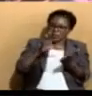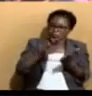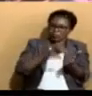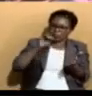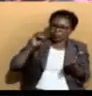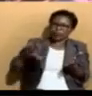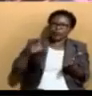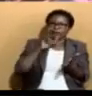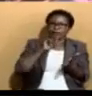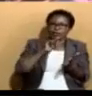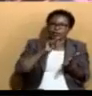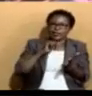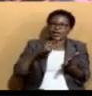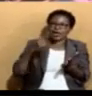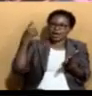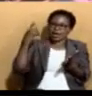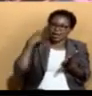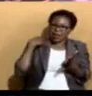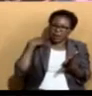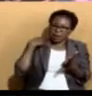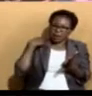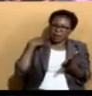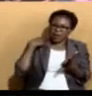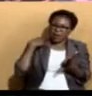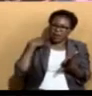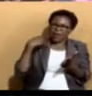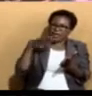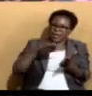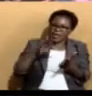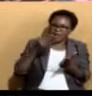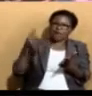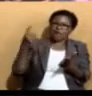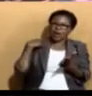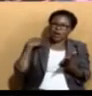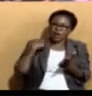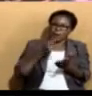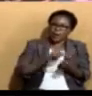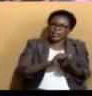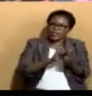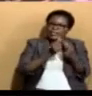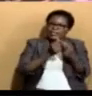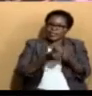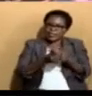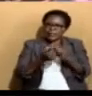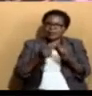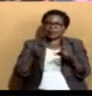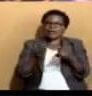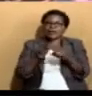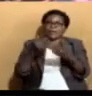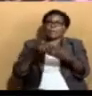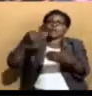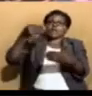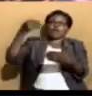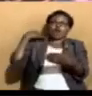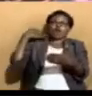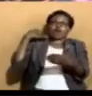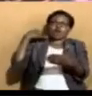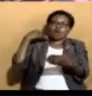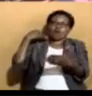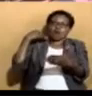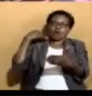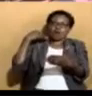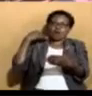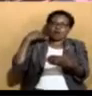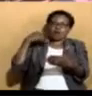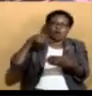out, the quorum provisions reverted to the status quo ante. This